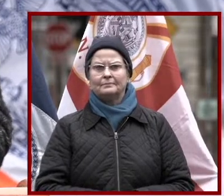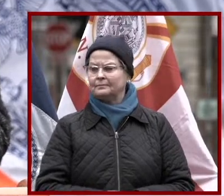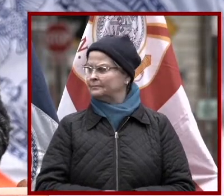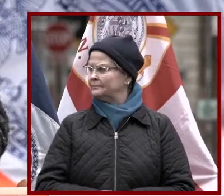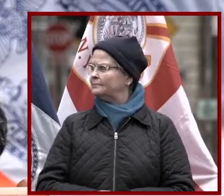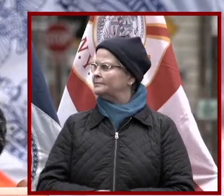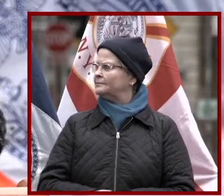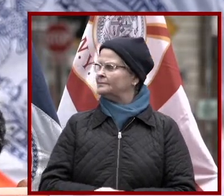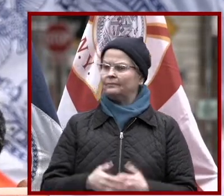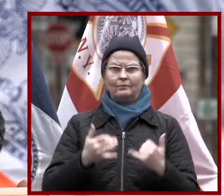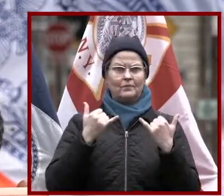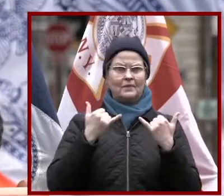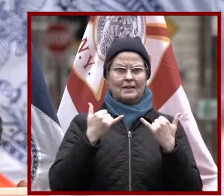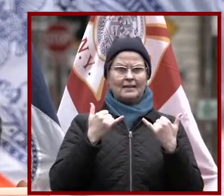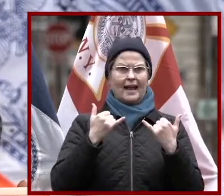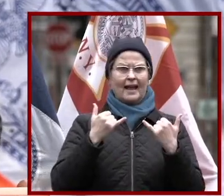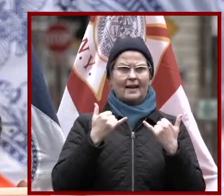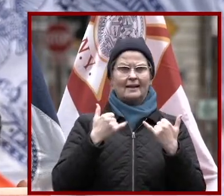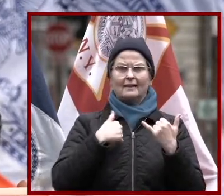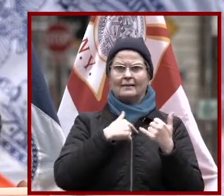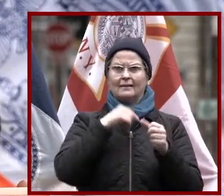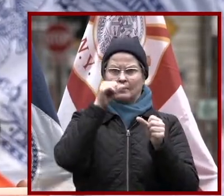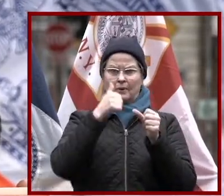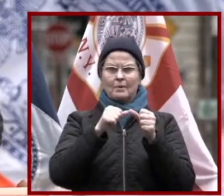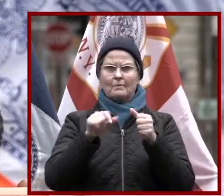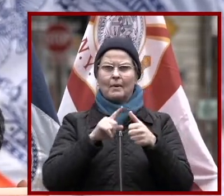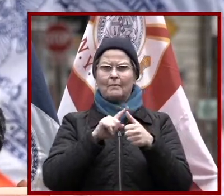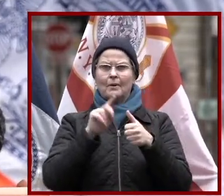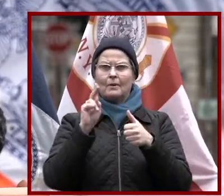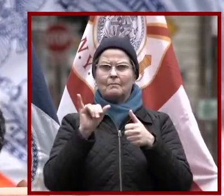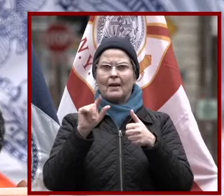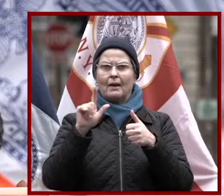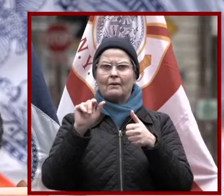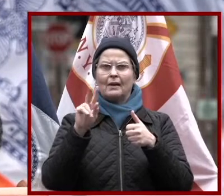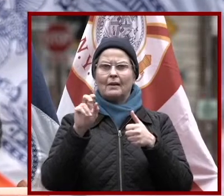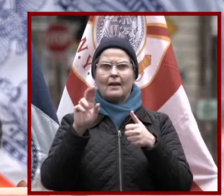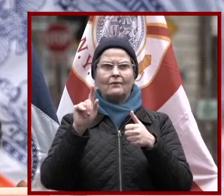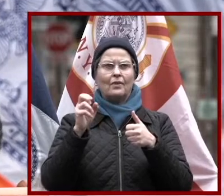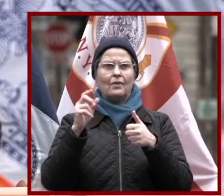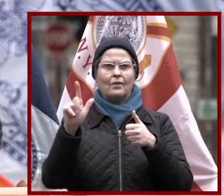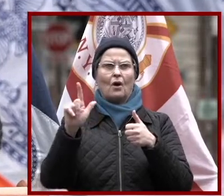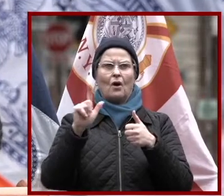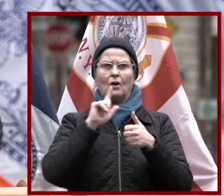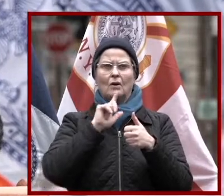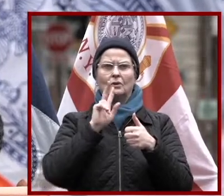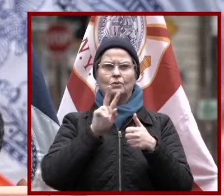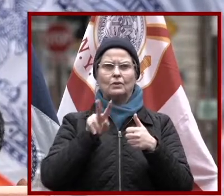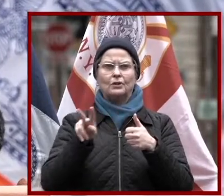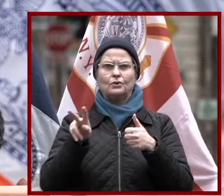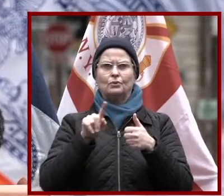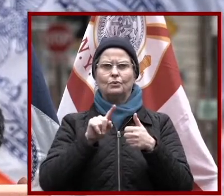Today, we remember Mary Leventhal, 22.